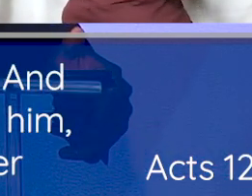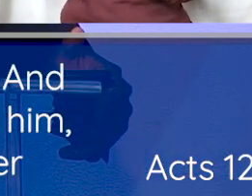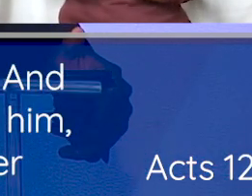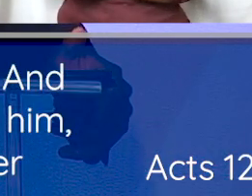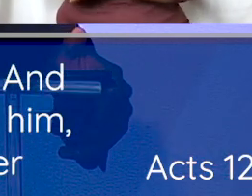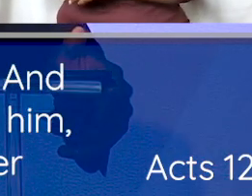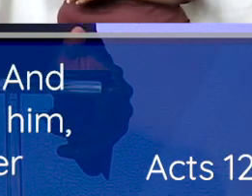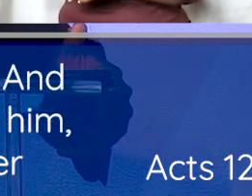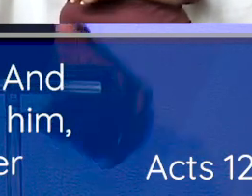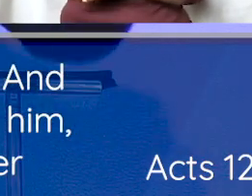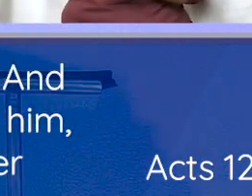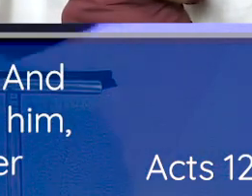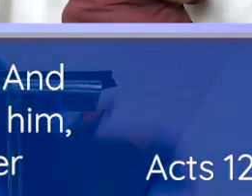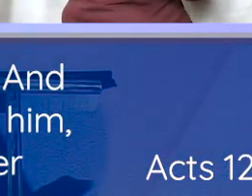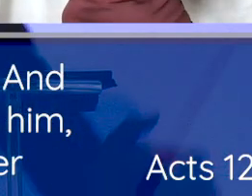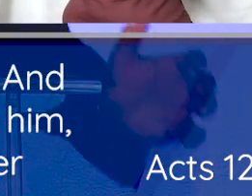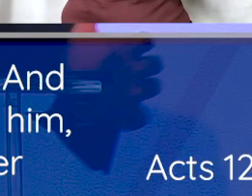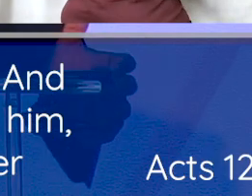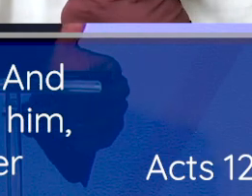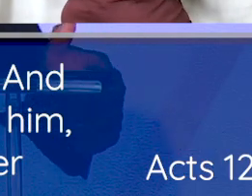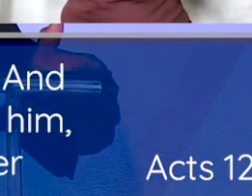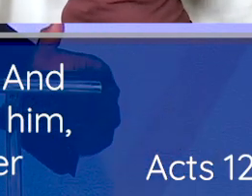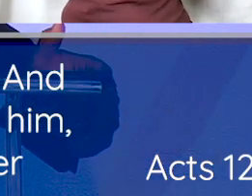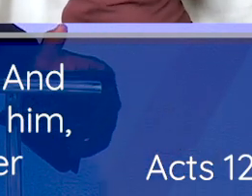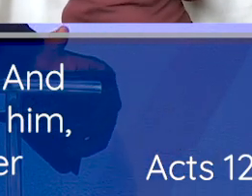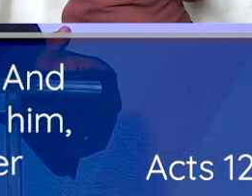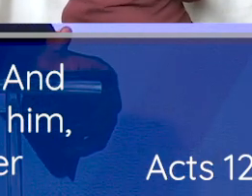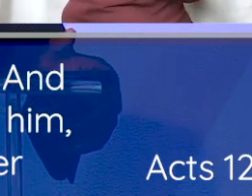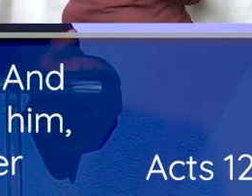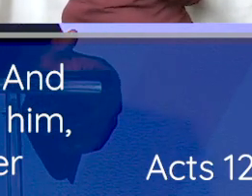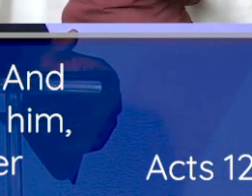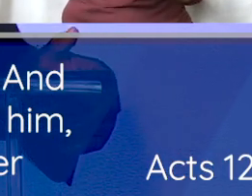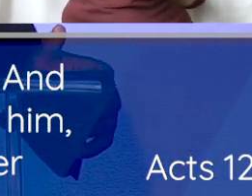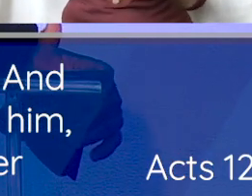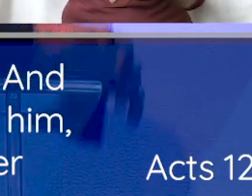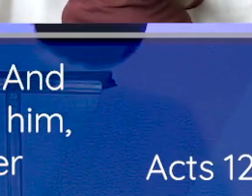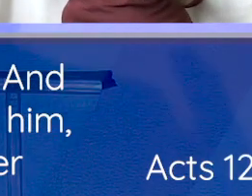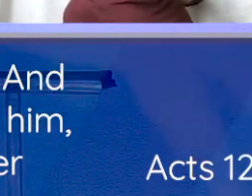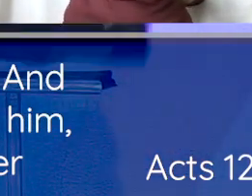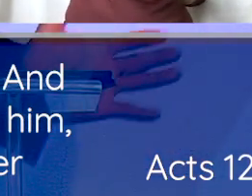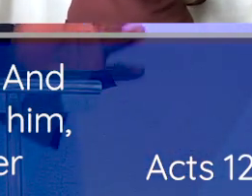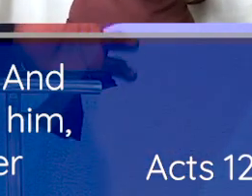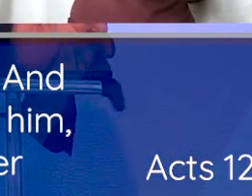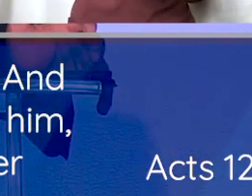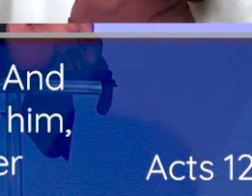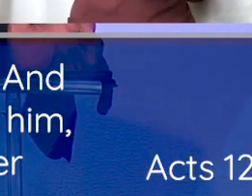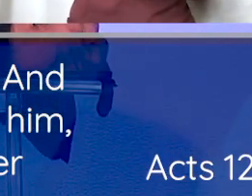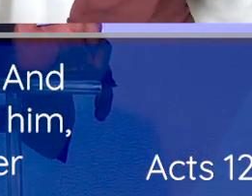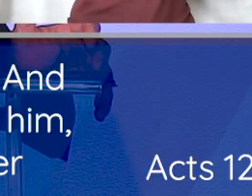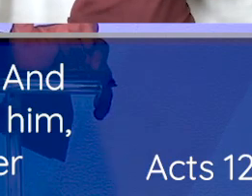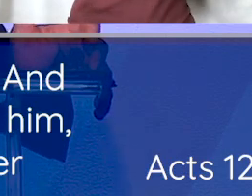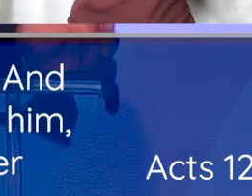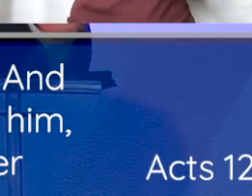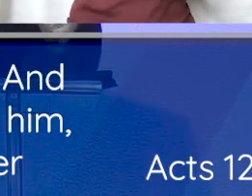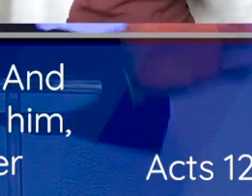And behold, an angel of the Lord stood before him. and a light shone into the cell,